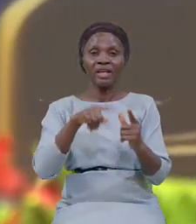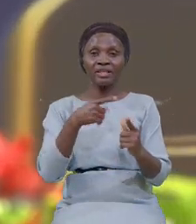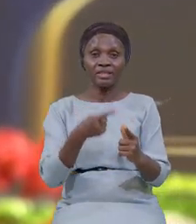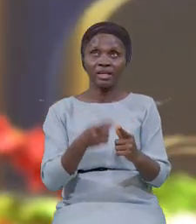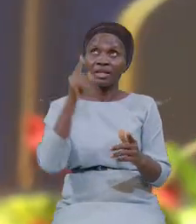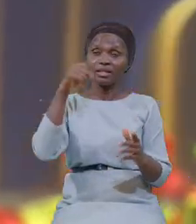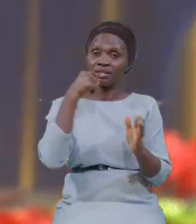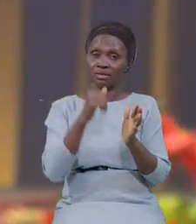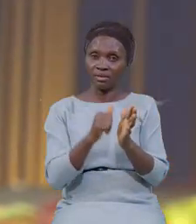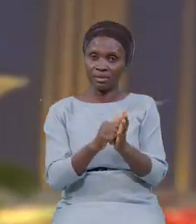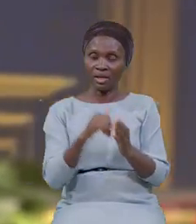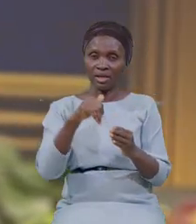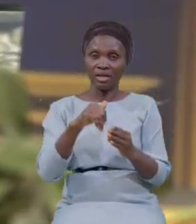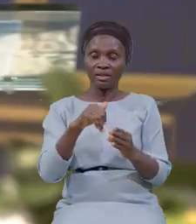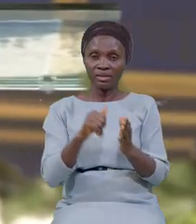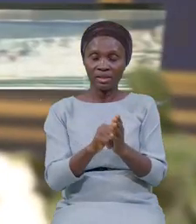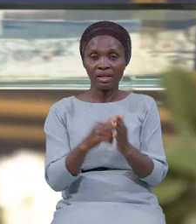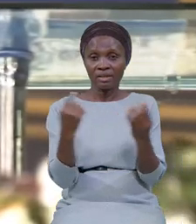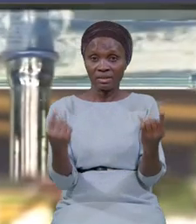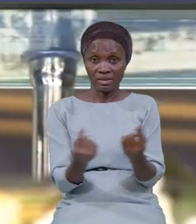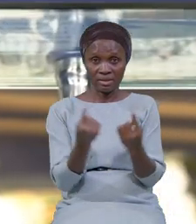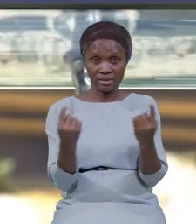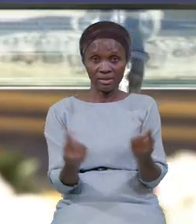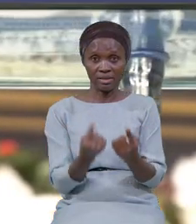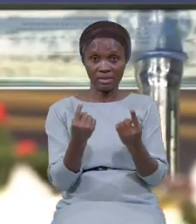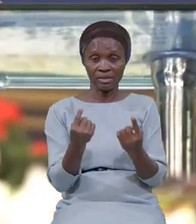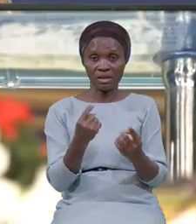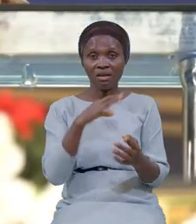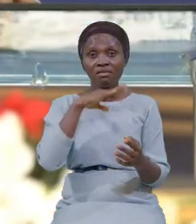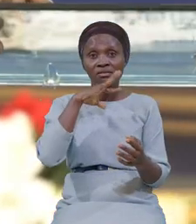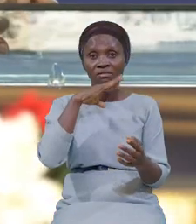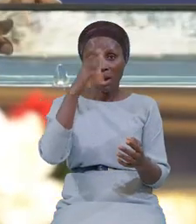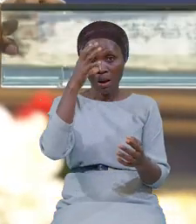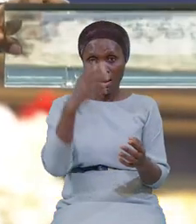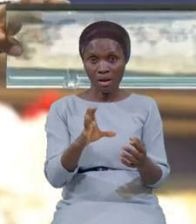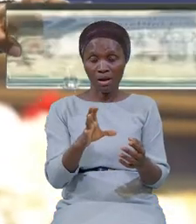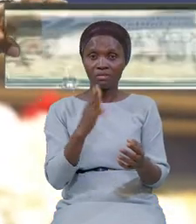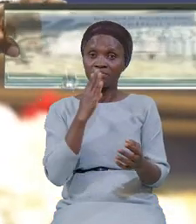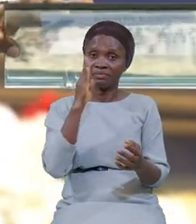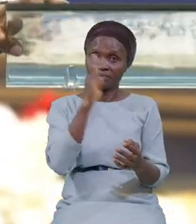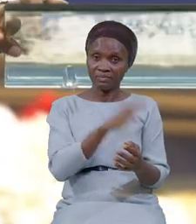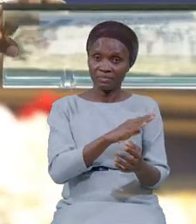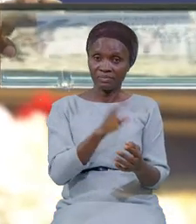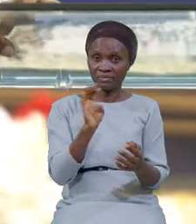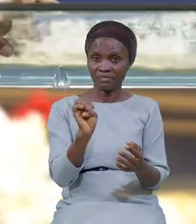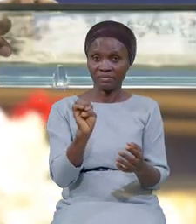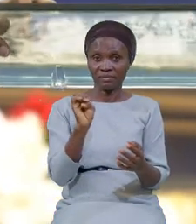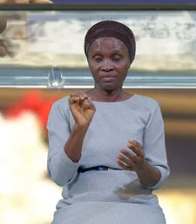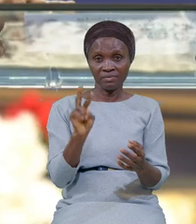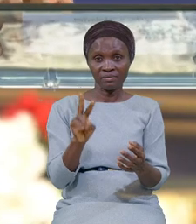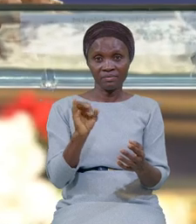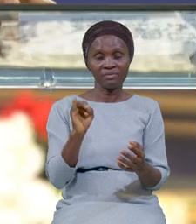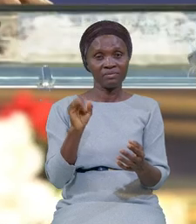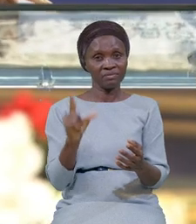in the latter part, sin, corruption, evil is